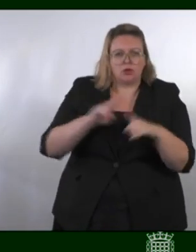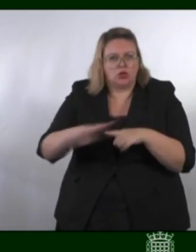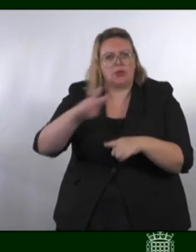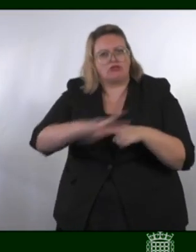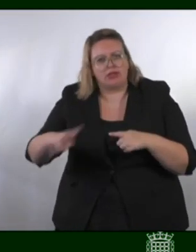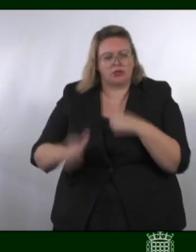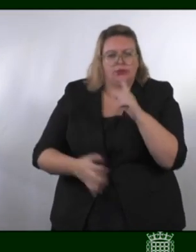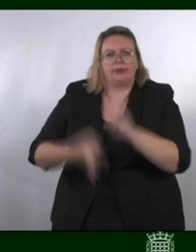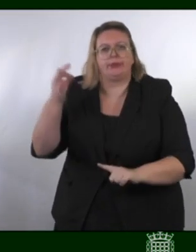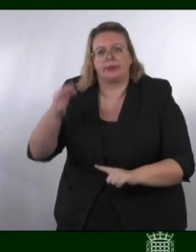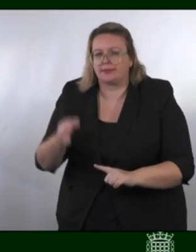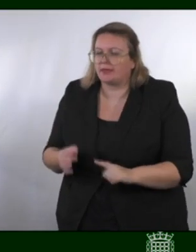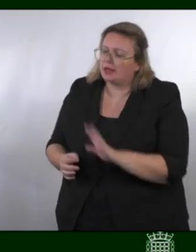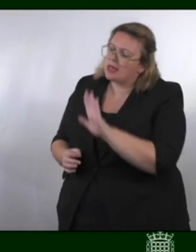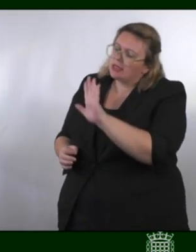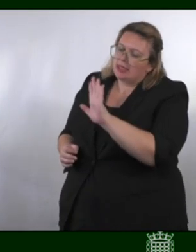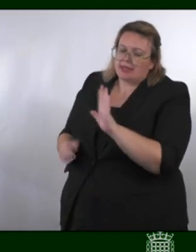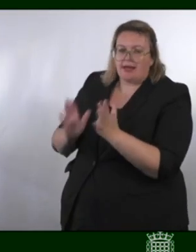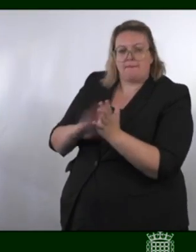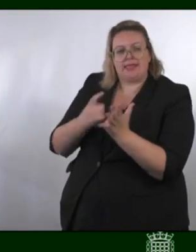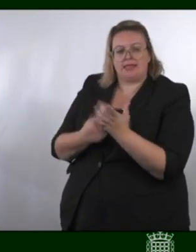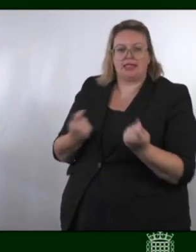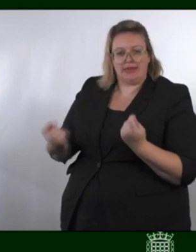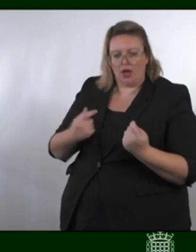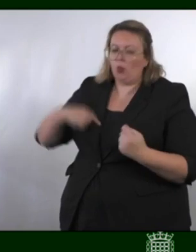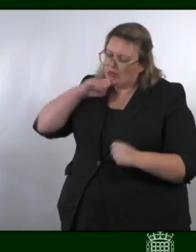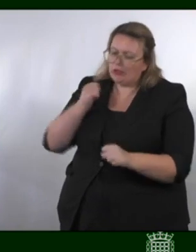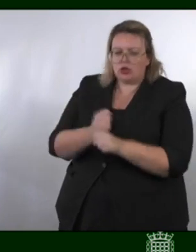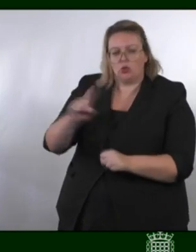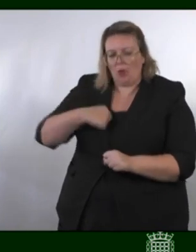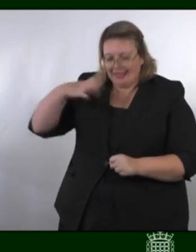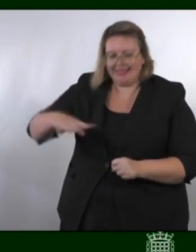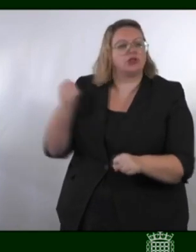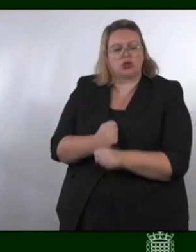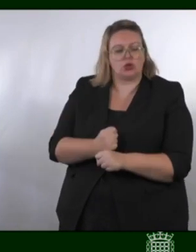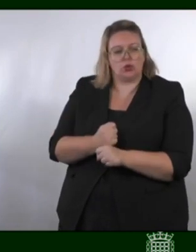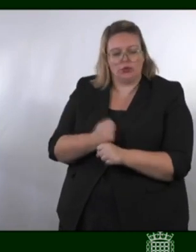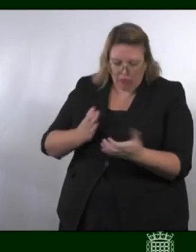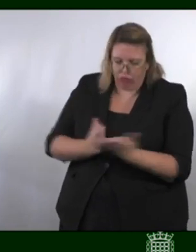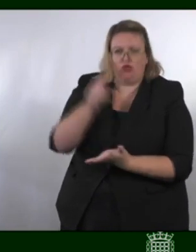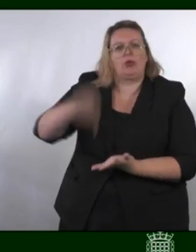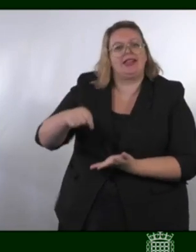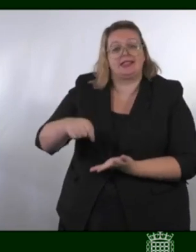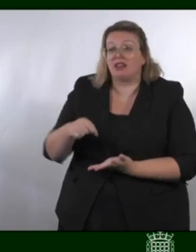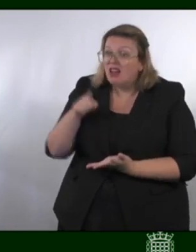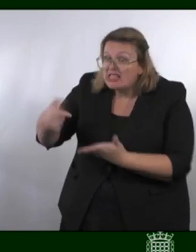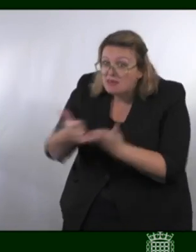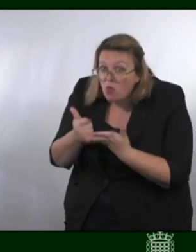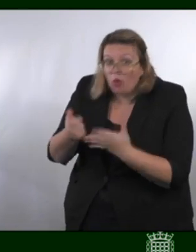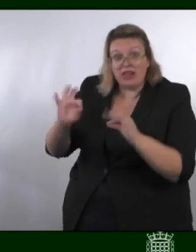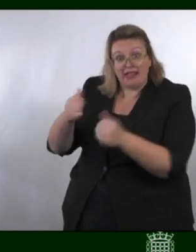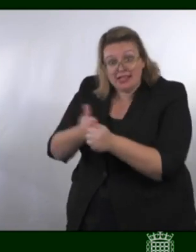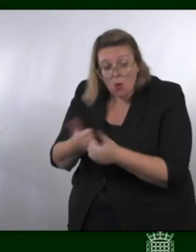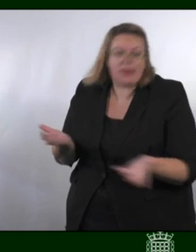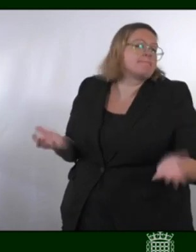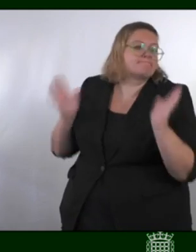Mr. Speaker, we will do whatever it takes to get this country through the crisis, with or without the support of the right